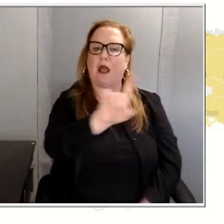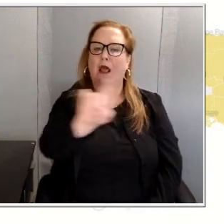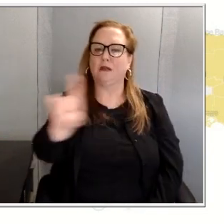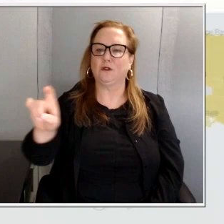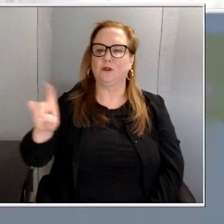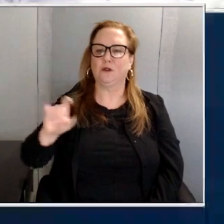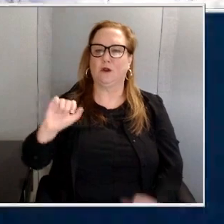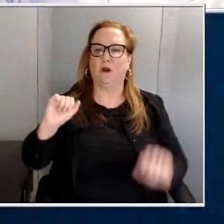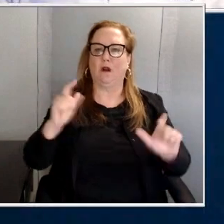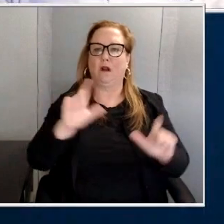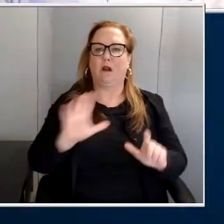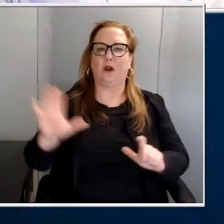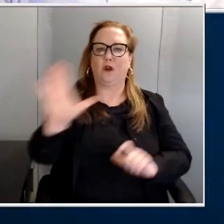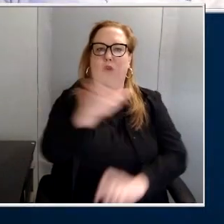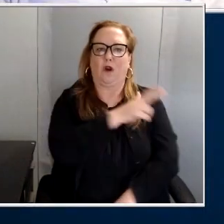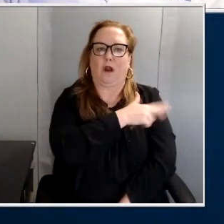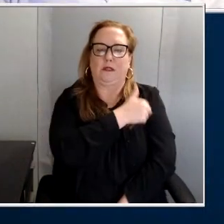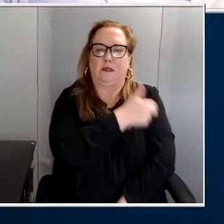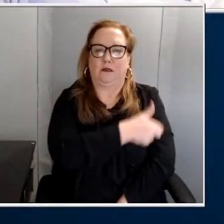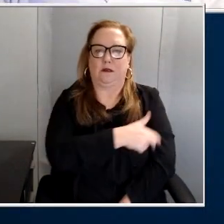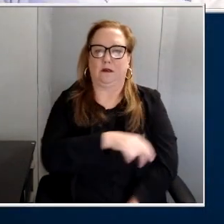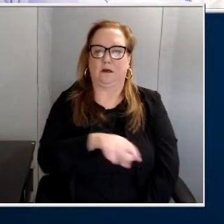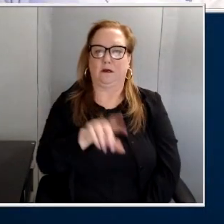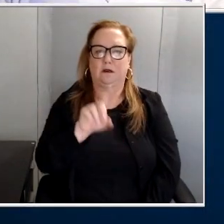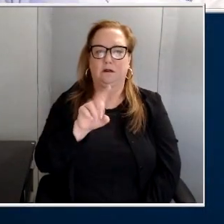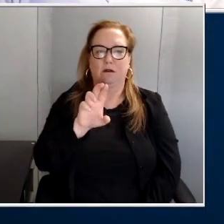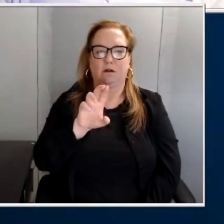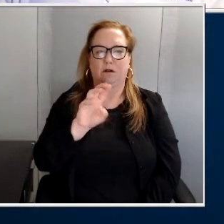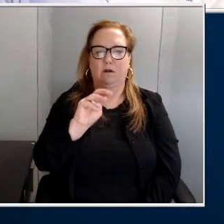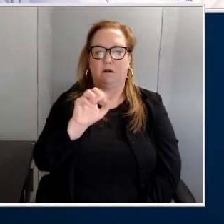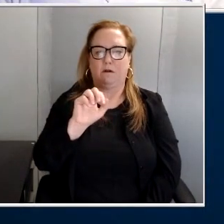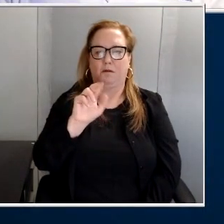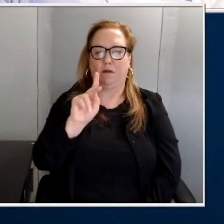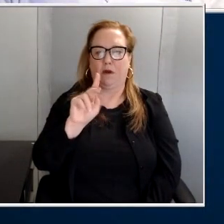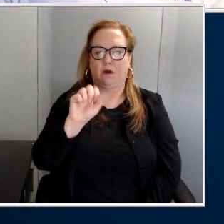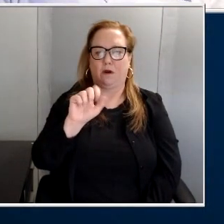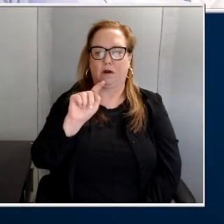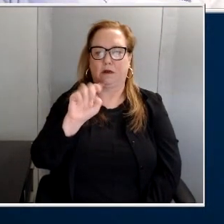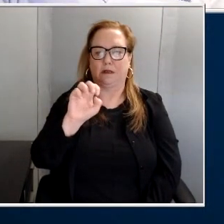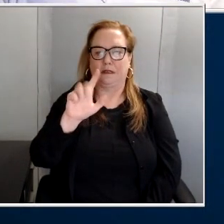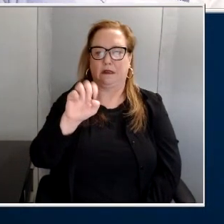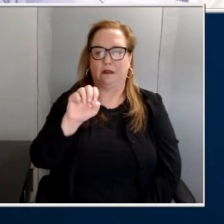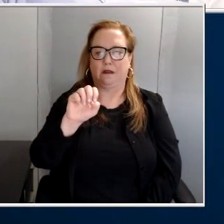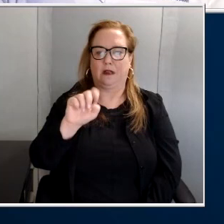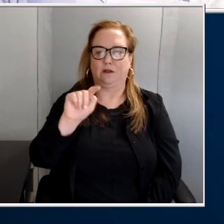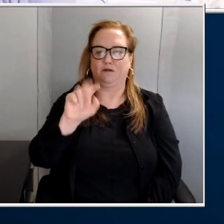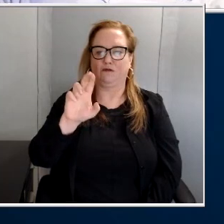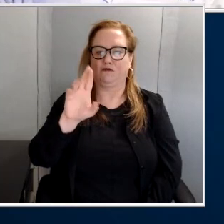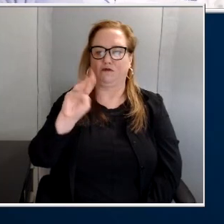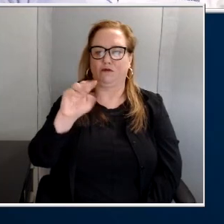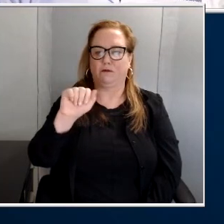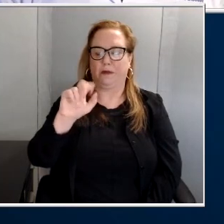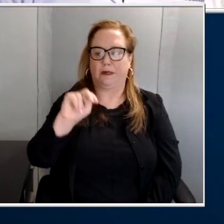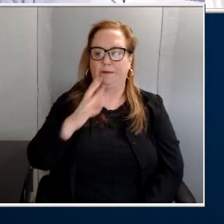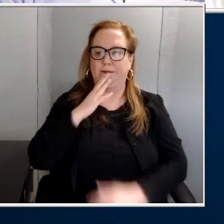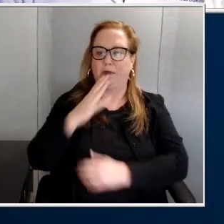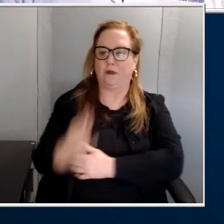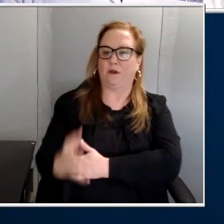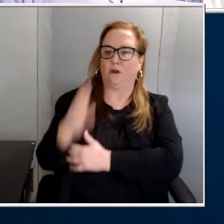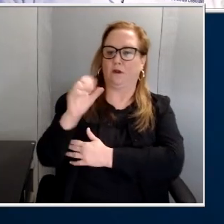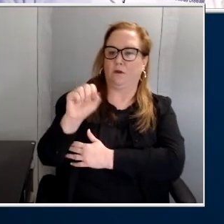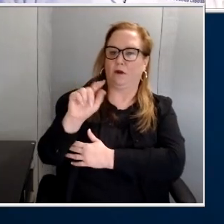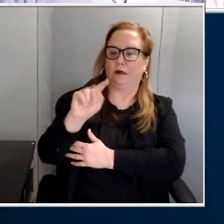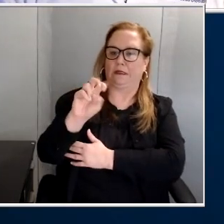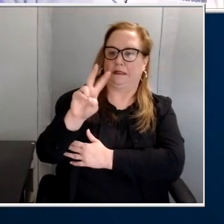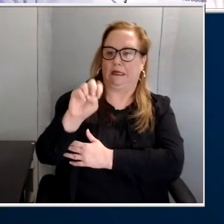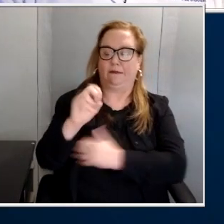how are things in your hospital? I'm going to start with Dr. Mark Steele, Executive Chief Clinical Officer at University Health Truman. Yeah, good morning, Steve. And here